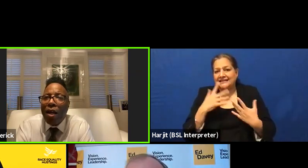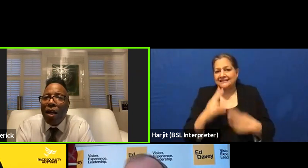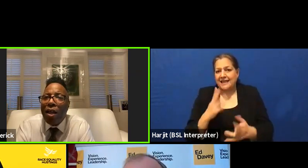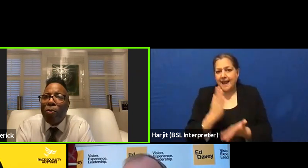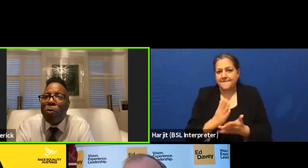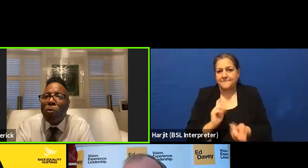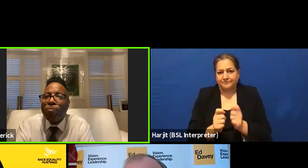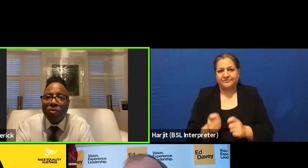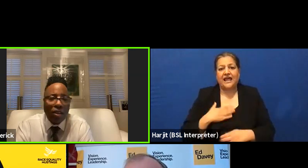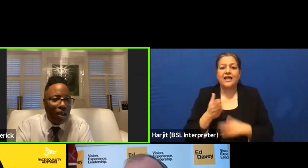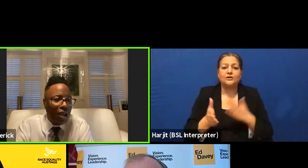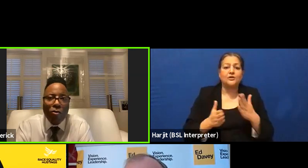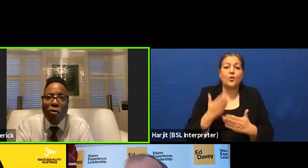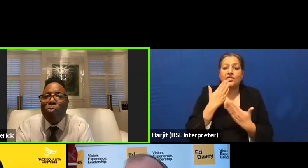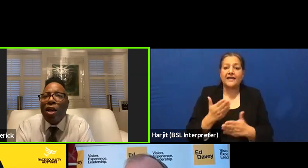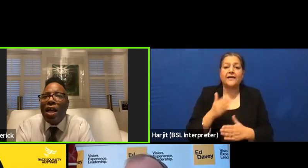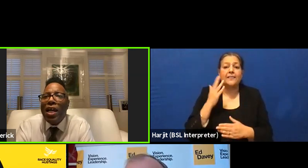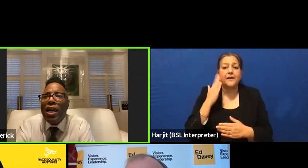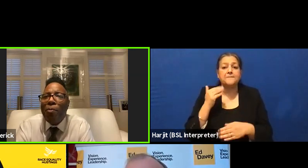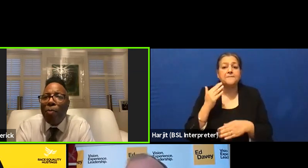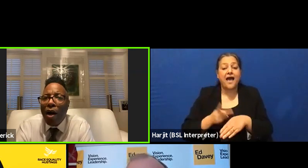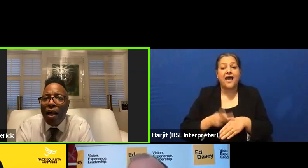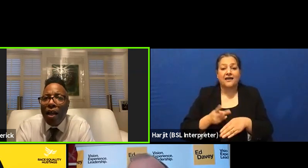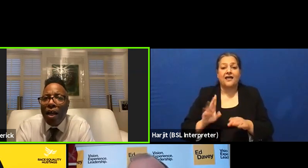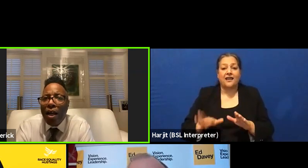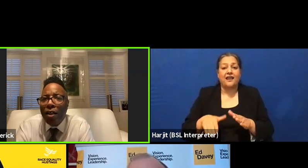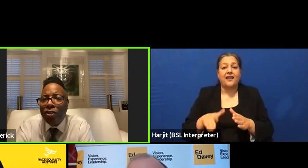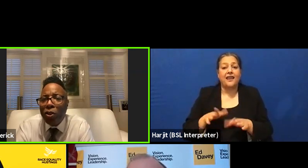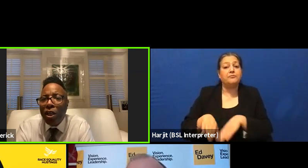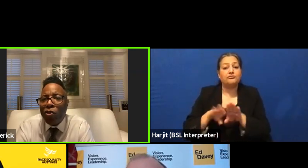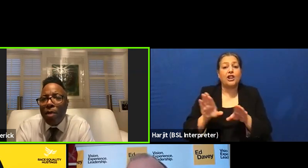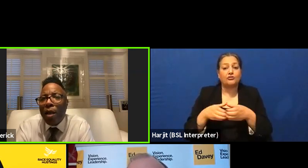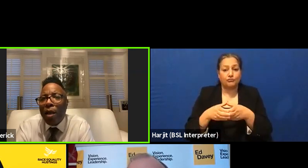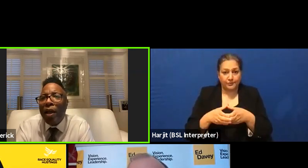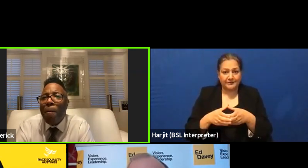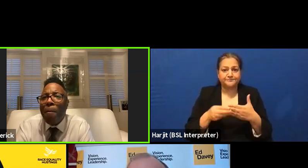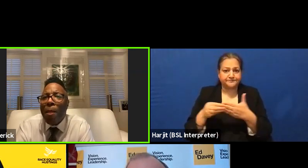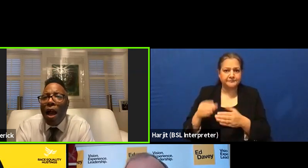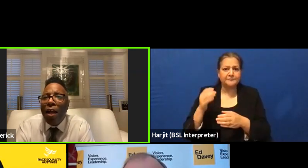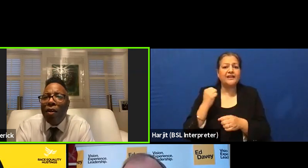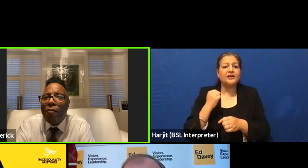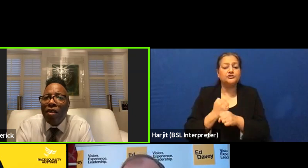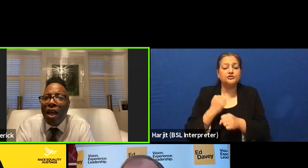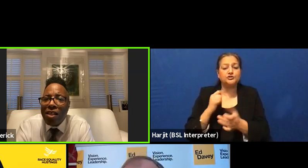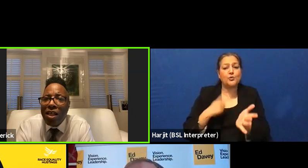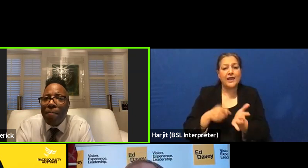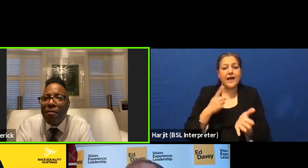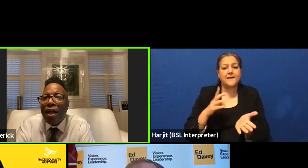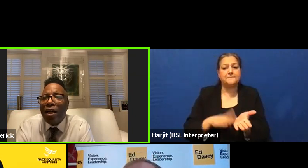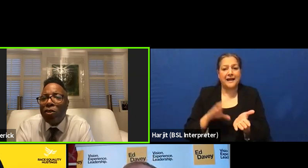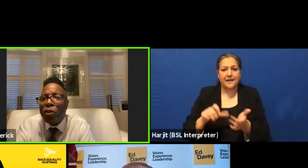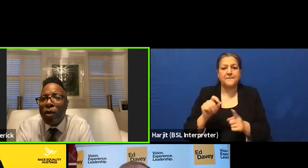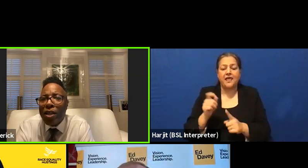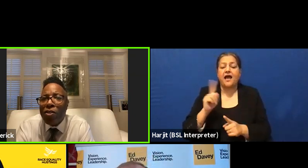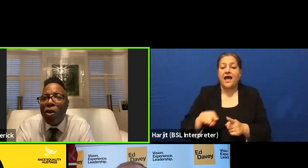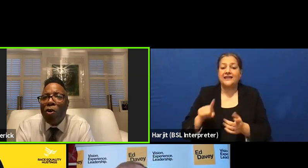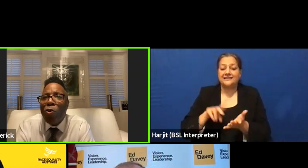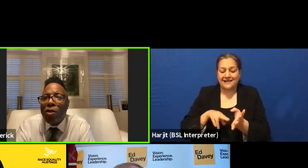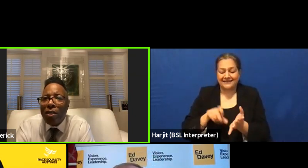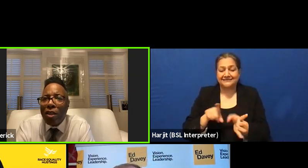Black Liberal group led by Juliet Macapilla and Nancy and Councillor